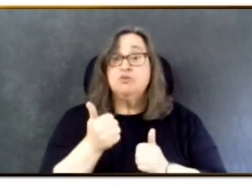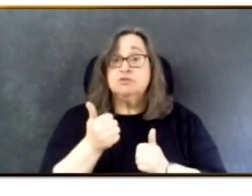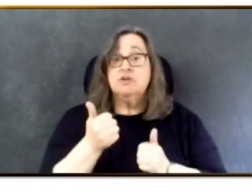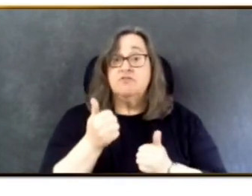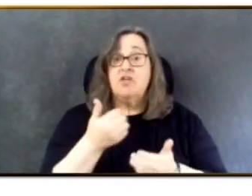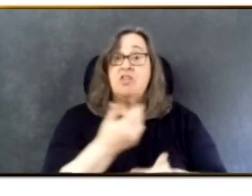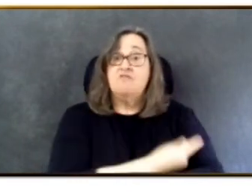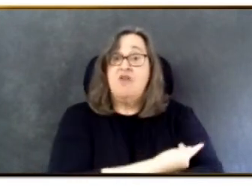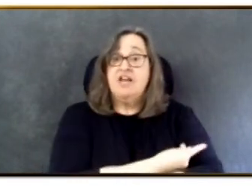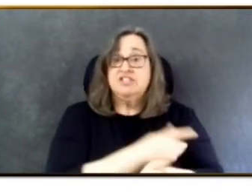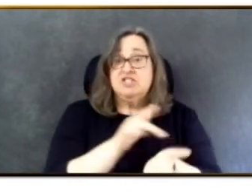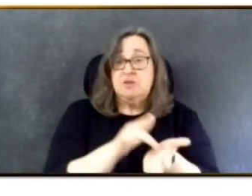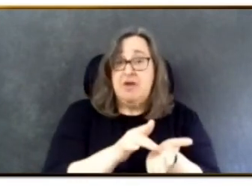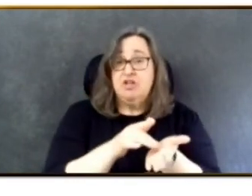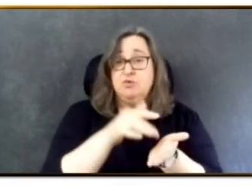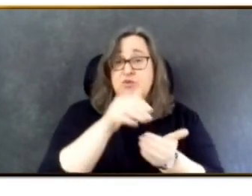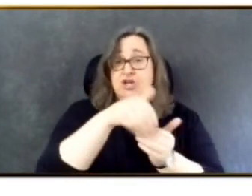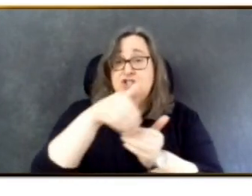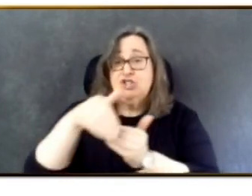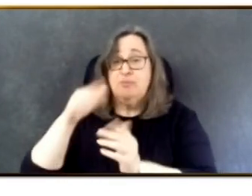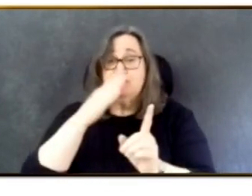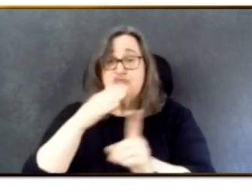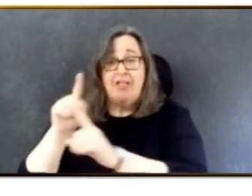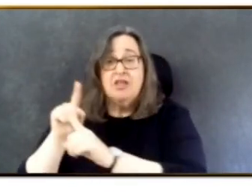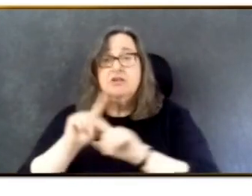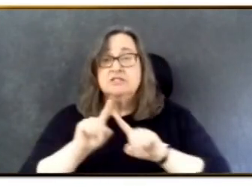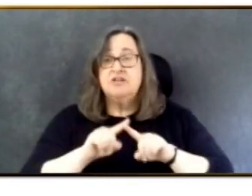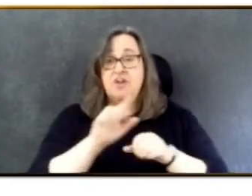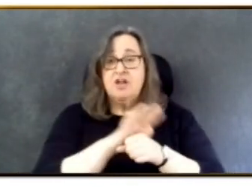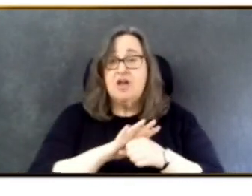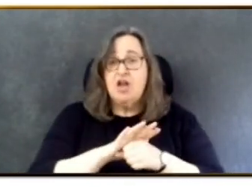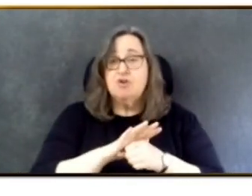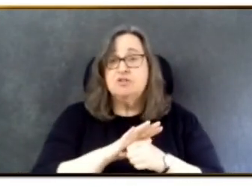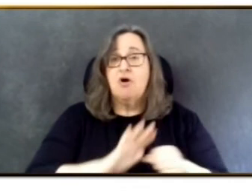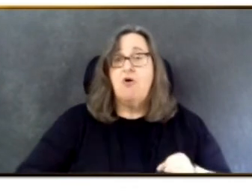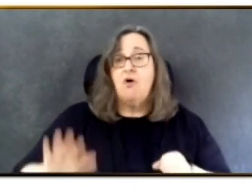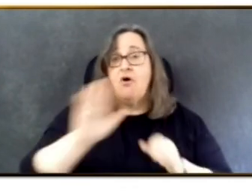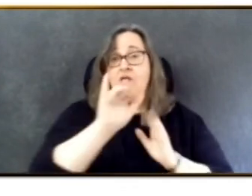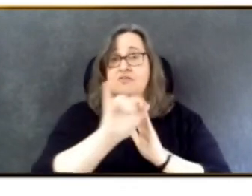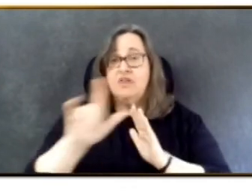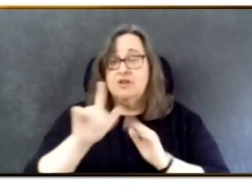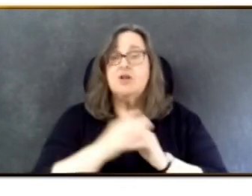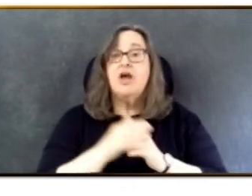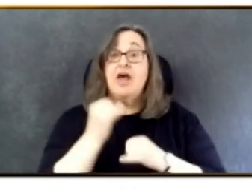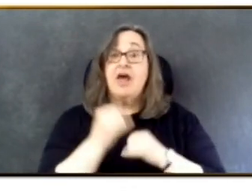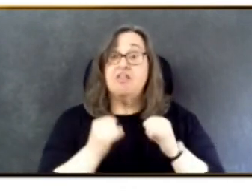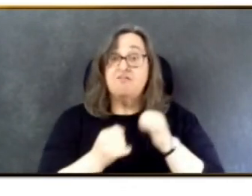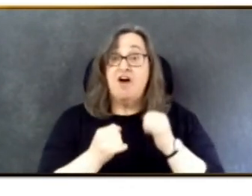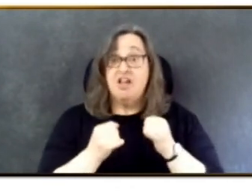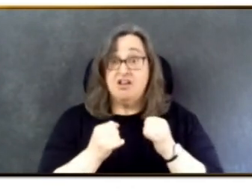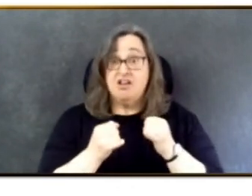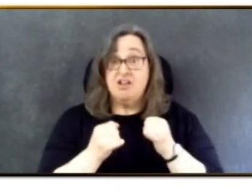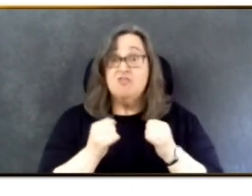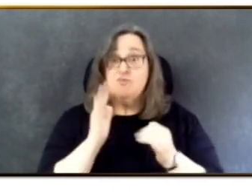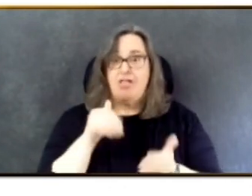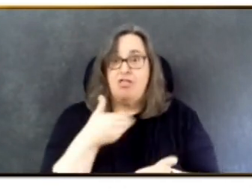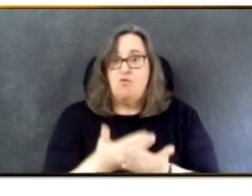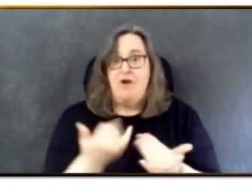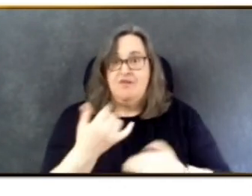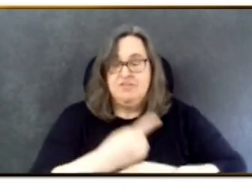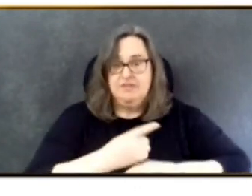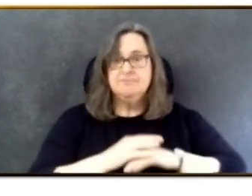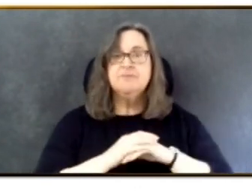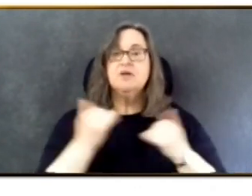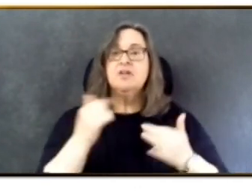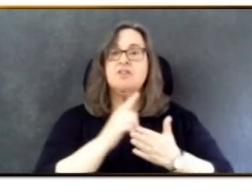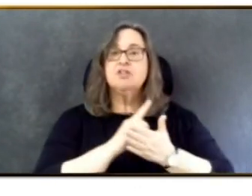directly to locations around the state yesterday, with the final shipments arriving today. This week also marks